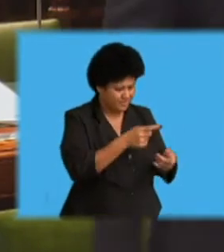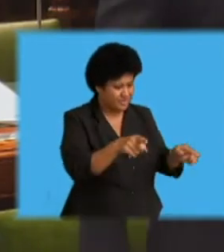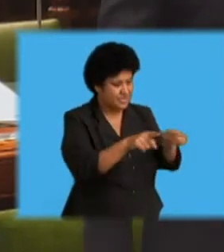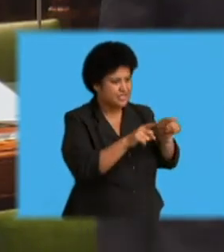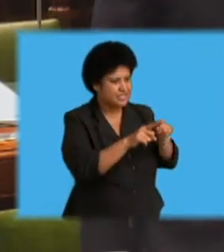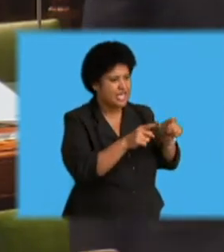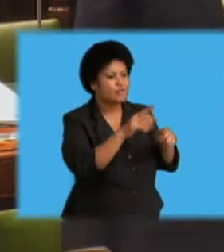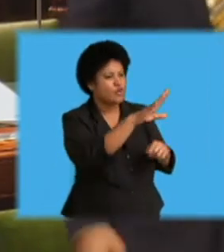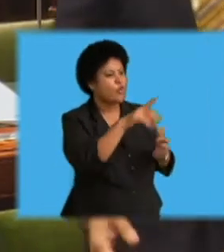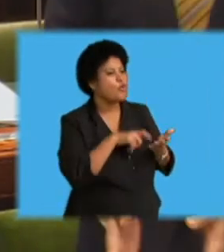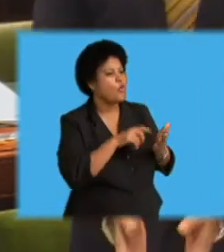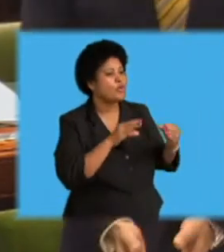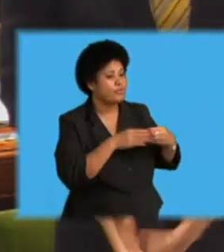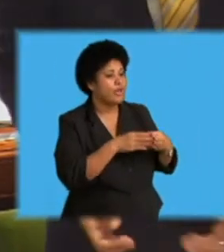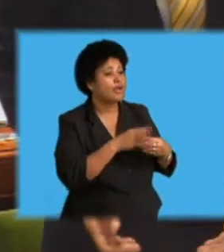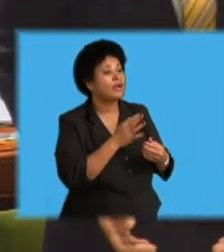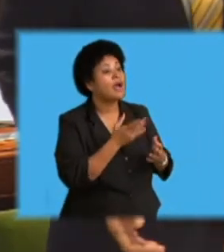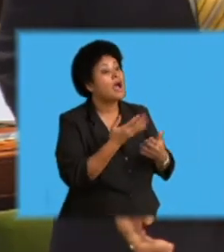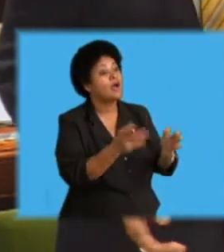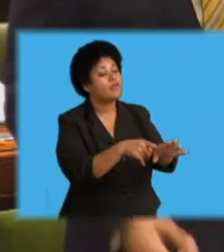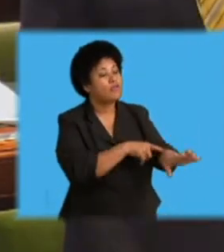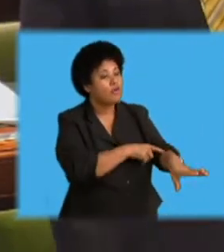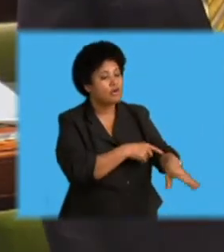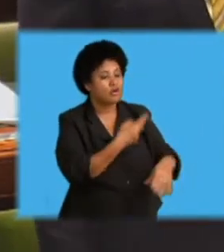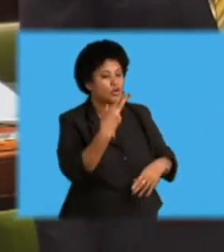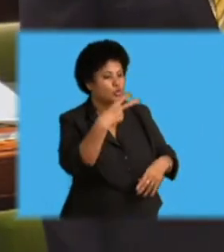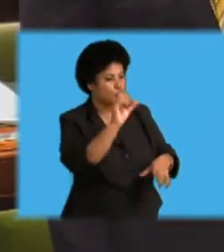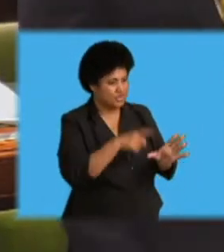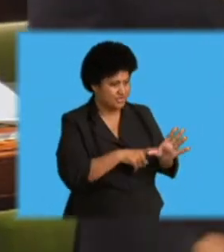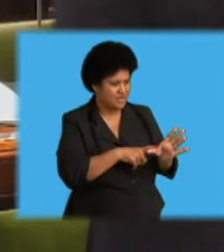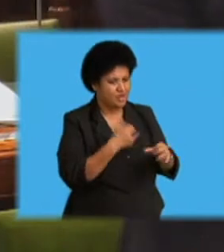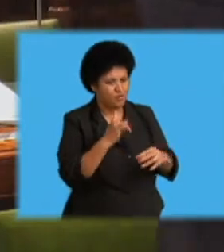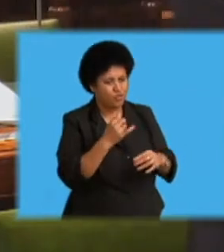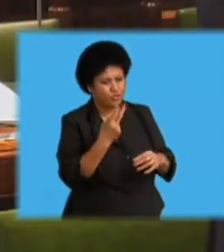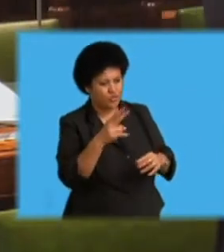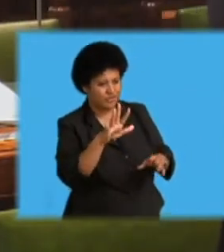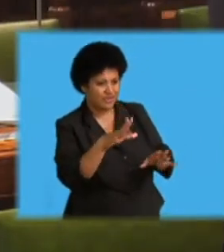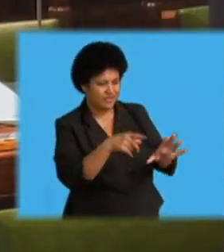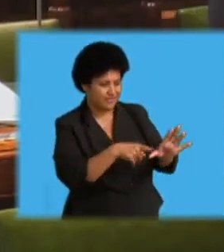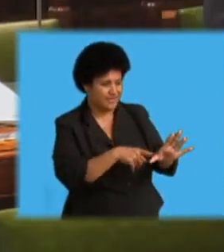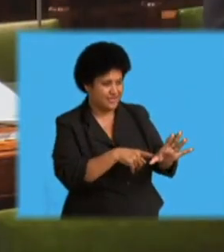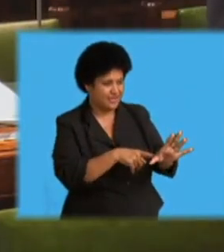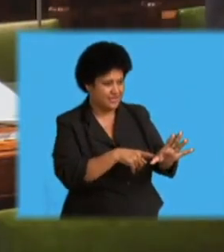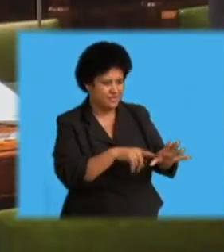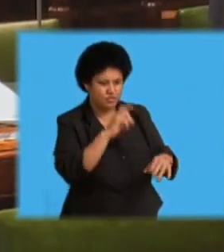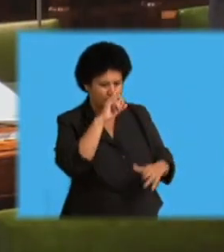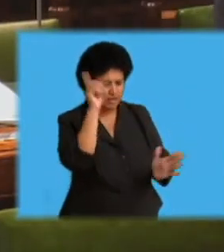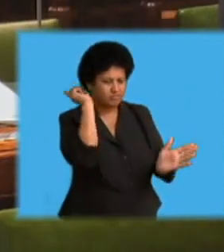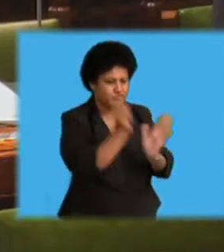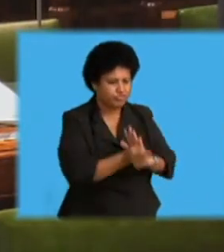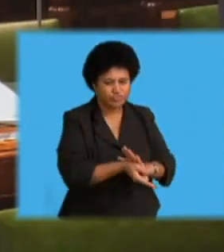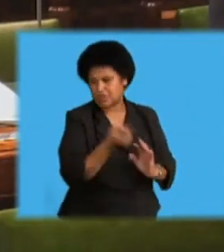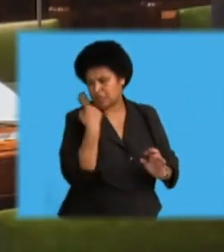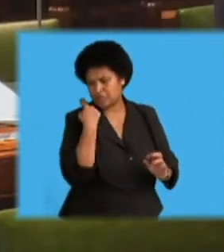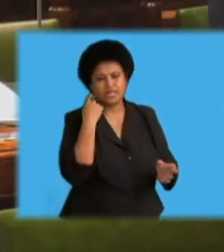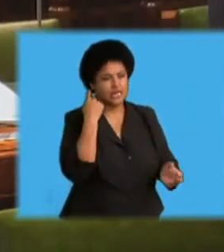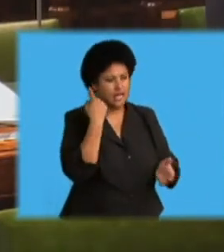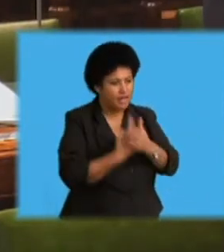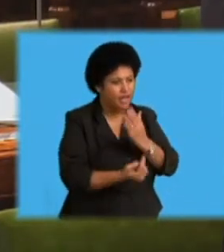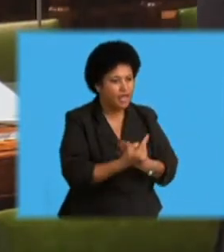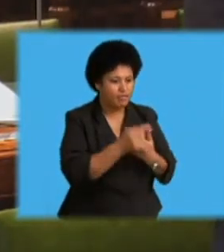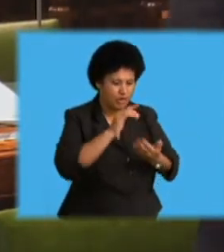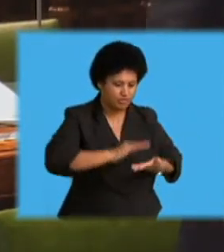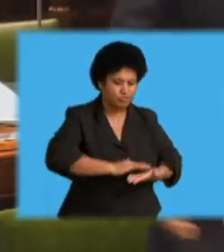25-year loan. You can't say that that just came about yesterday. We accept the responsibility. All governments has to accept the